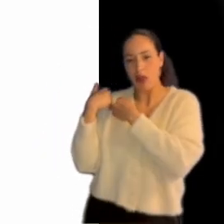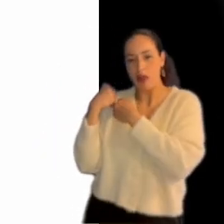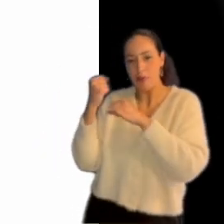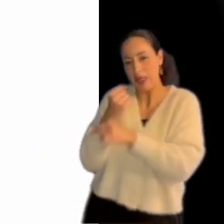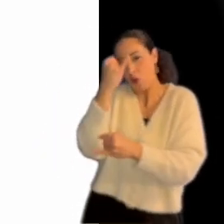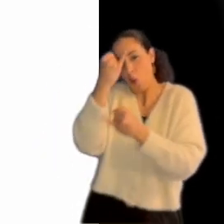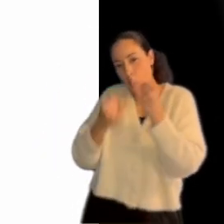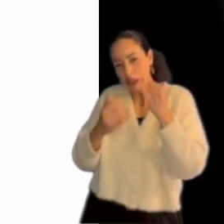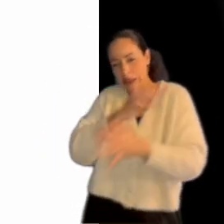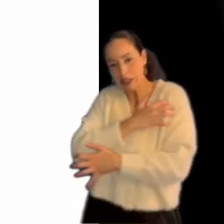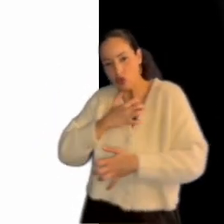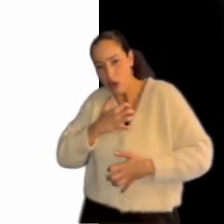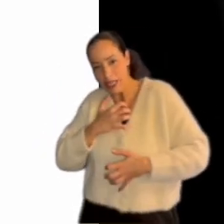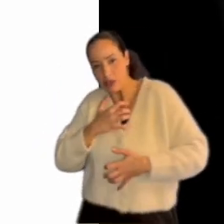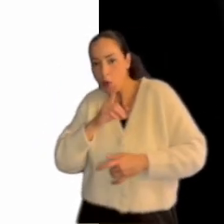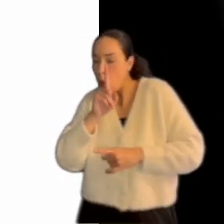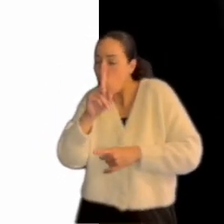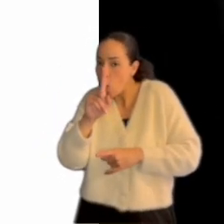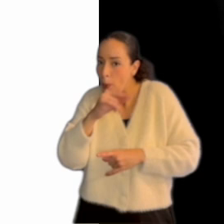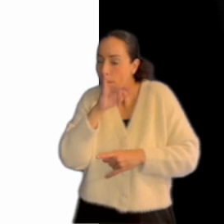hope, or both.